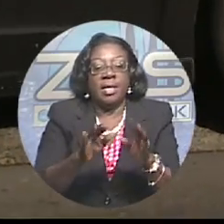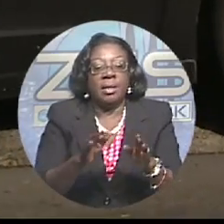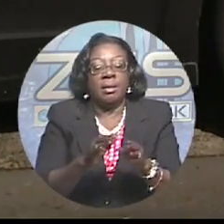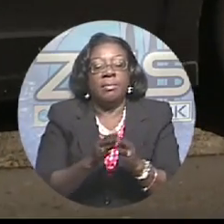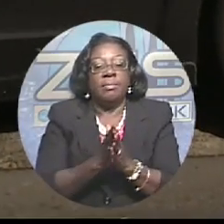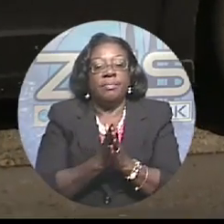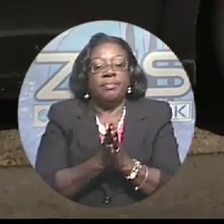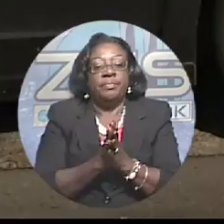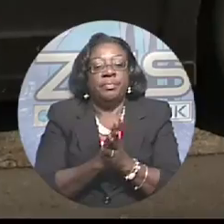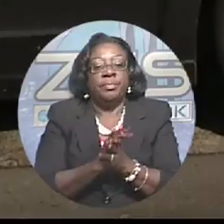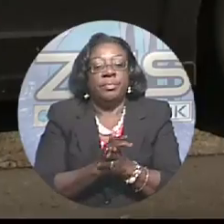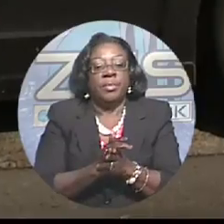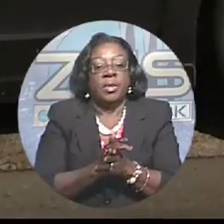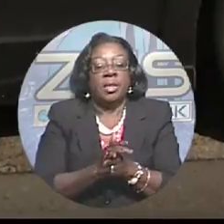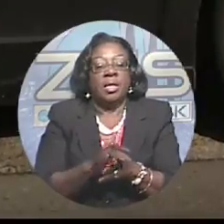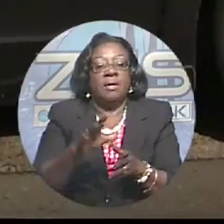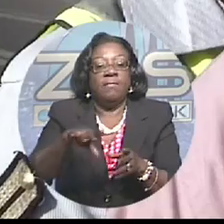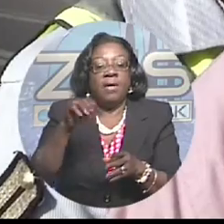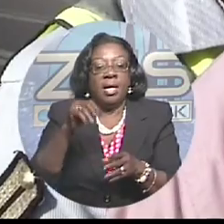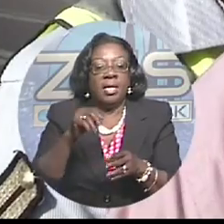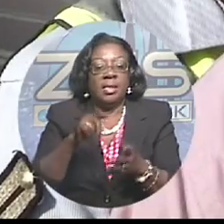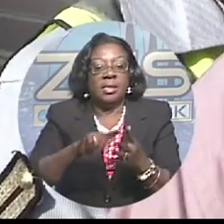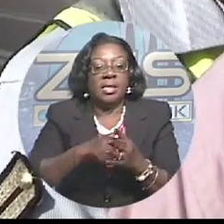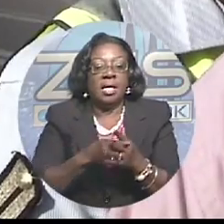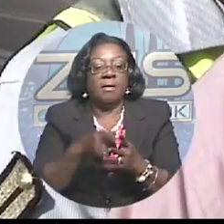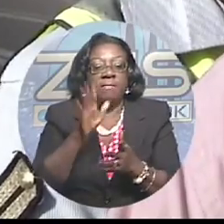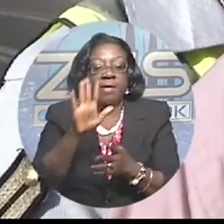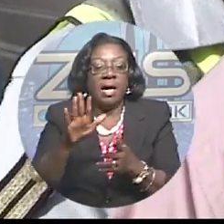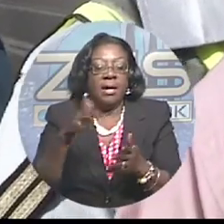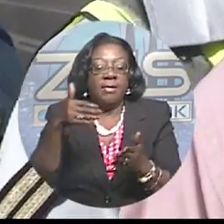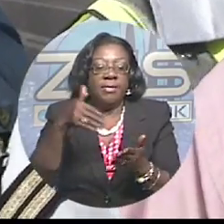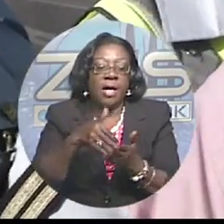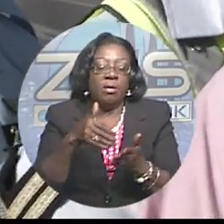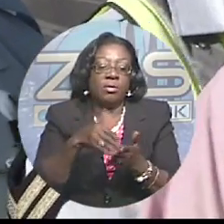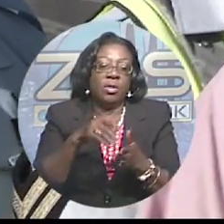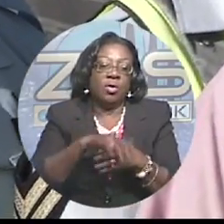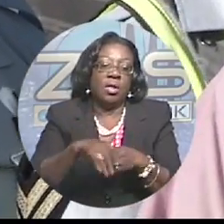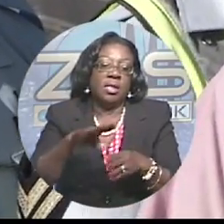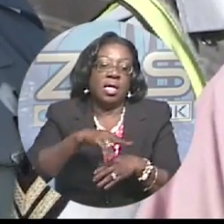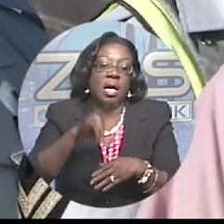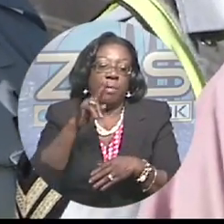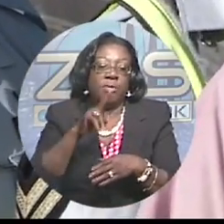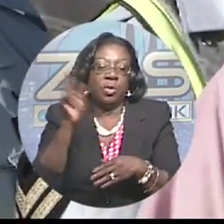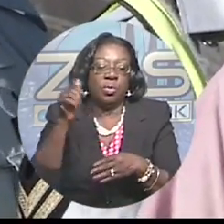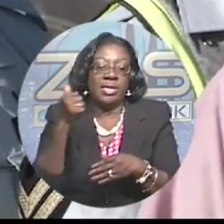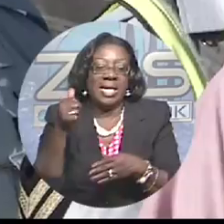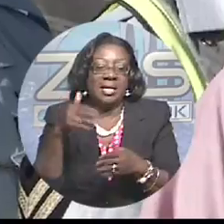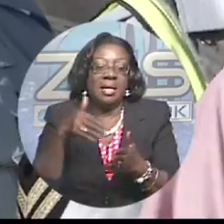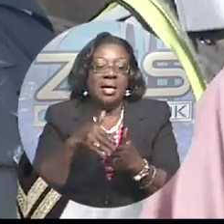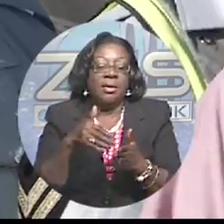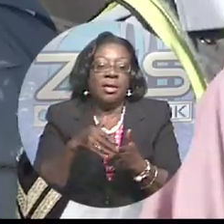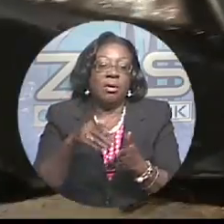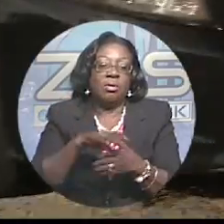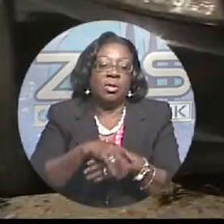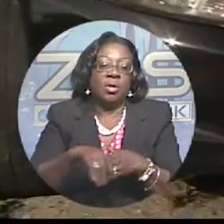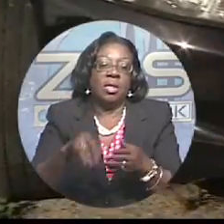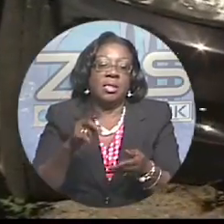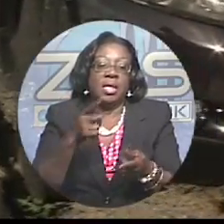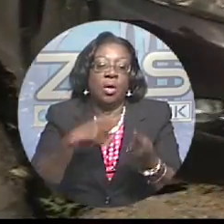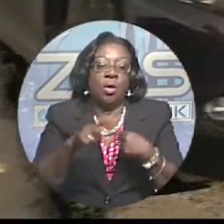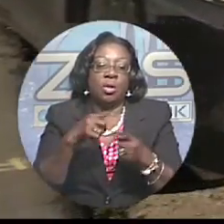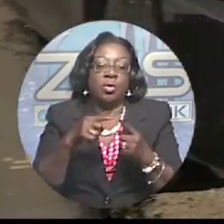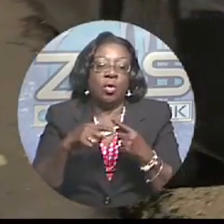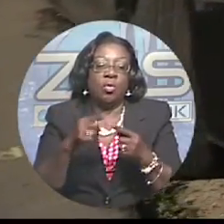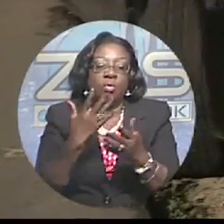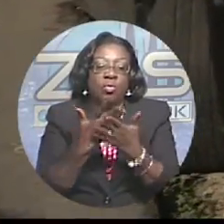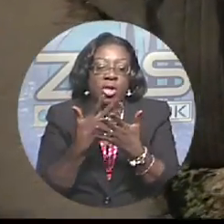driving. The fine start at $5,000 up to $10,000 and also a jail sentence. Janae